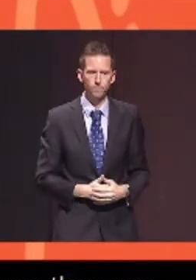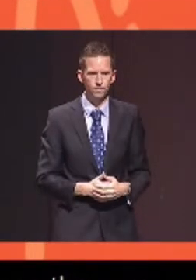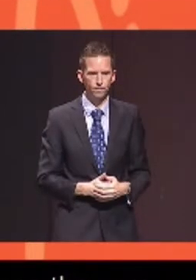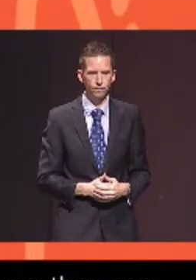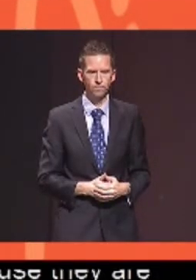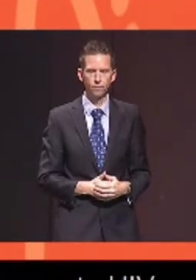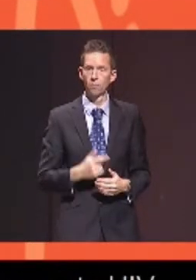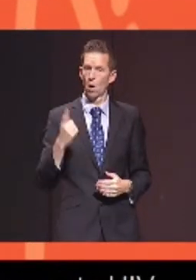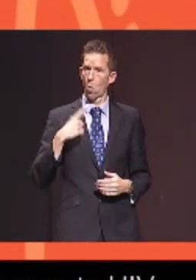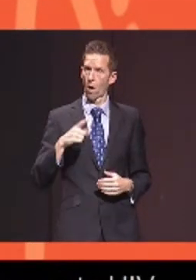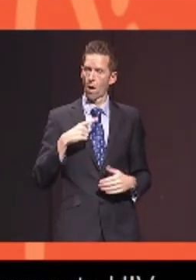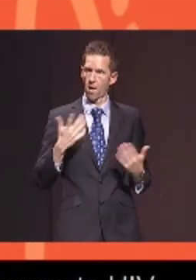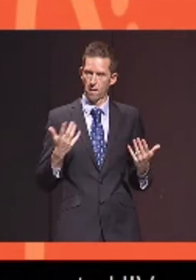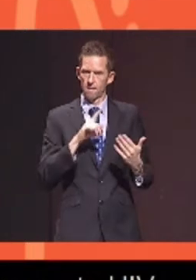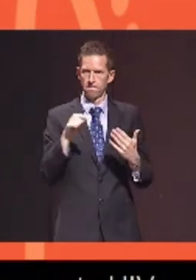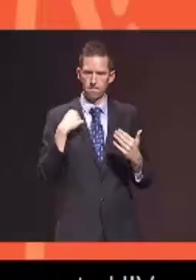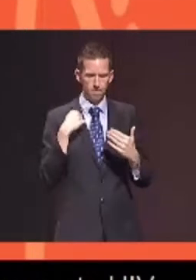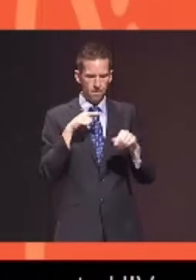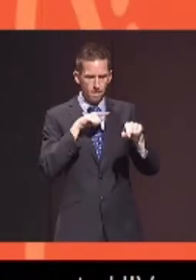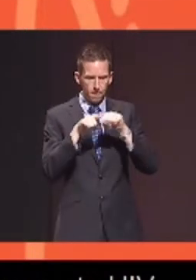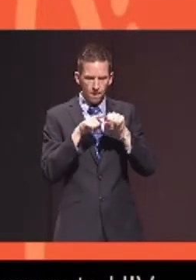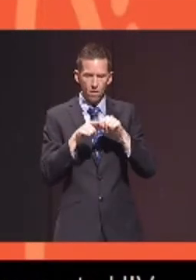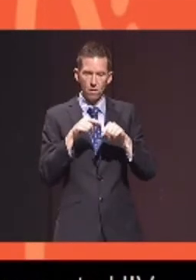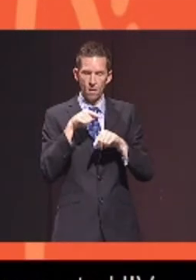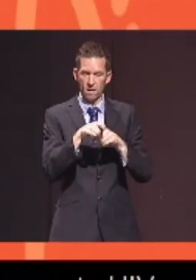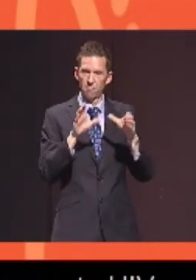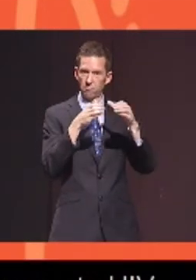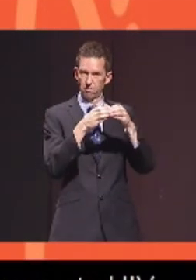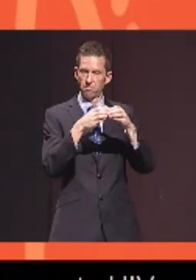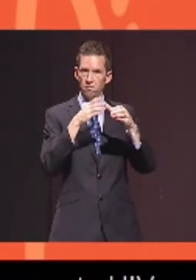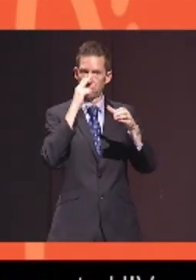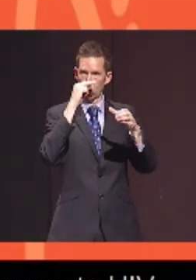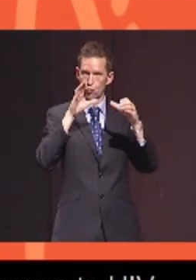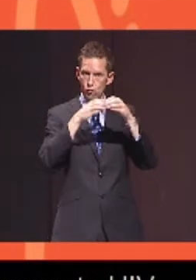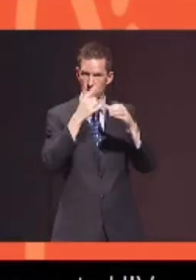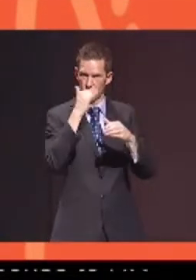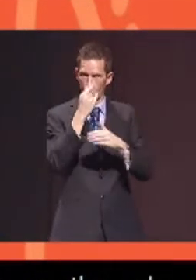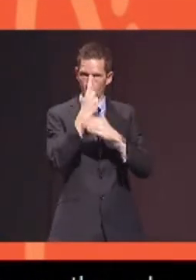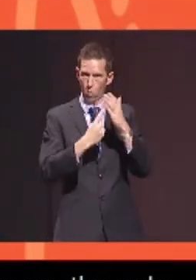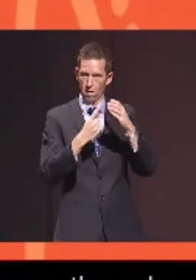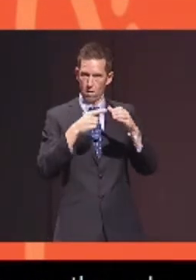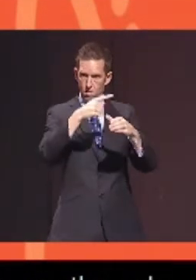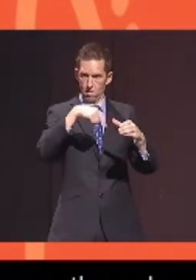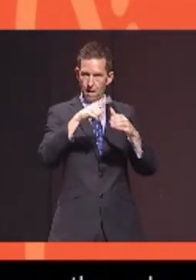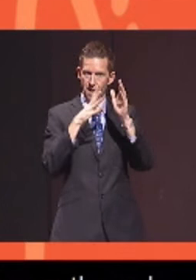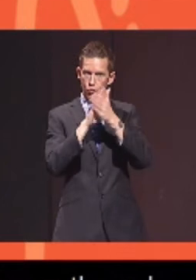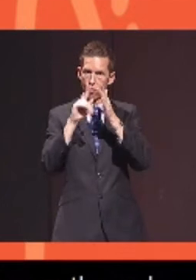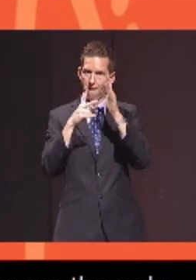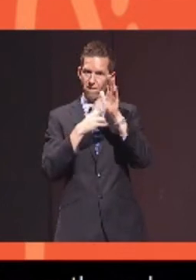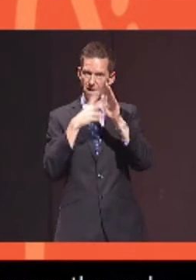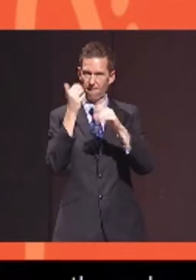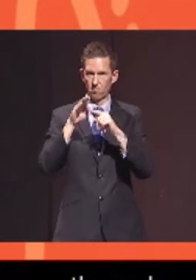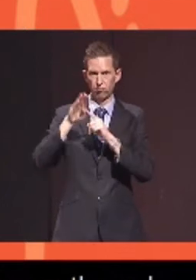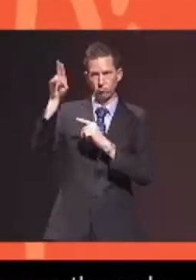So, why adolescents? Because adolescents are the only age group in which HIV-related deaths have